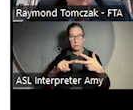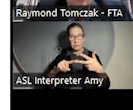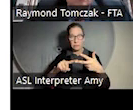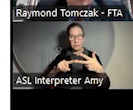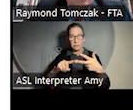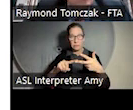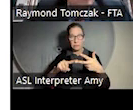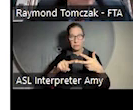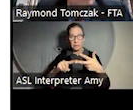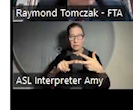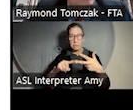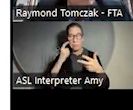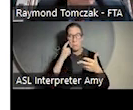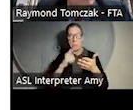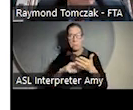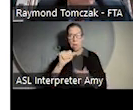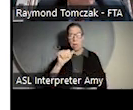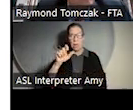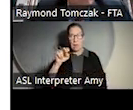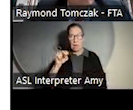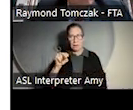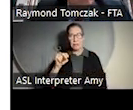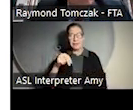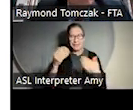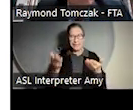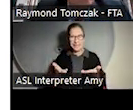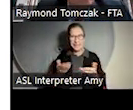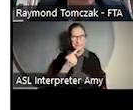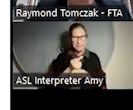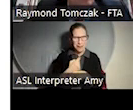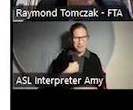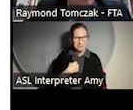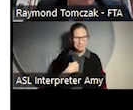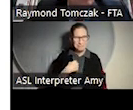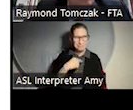I think I'm seeing a note that Alan Green is with us. Is that's correct?